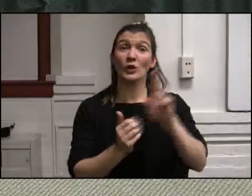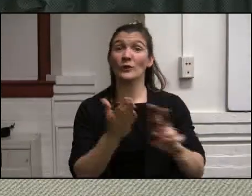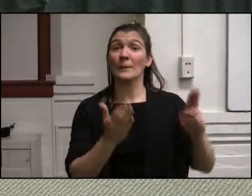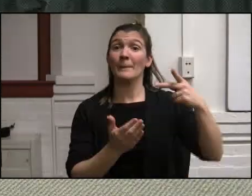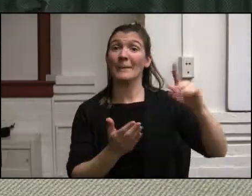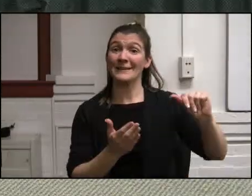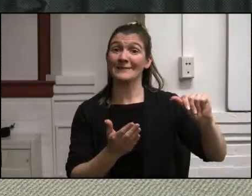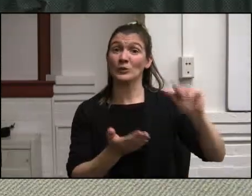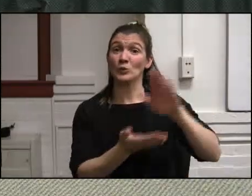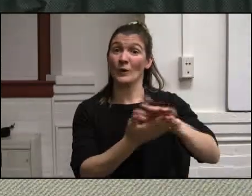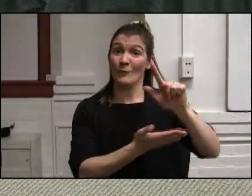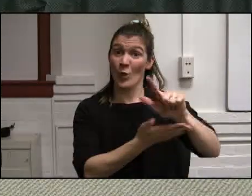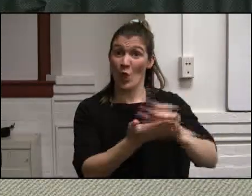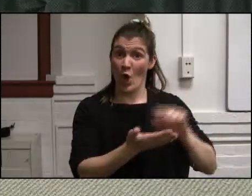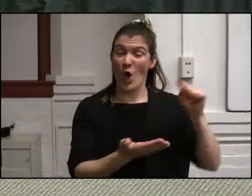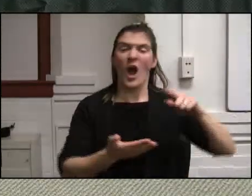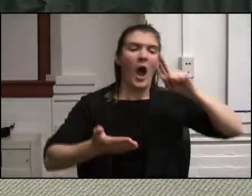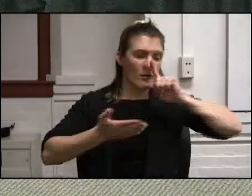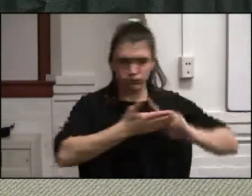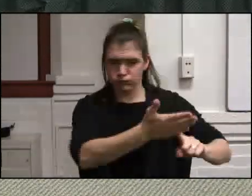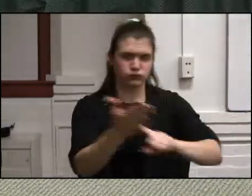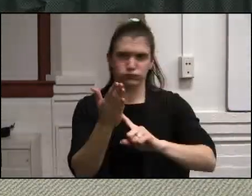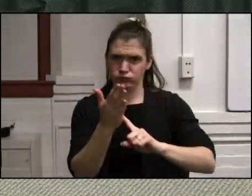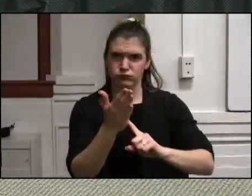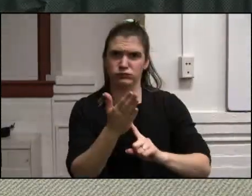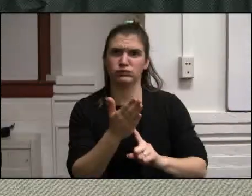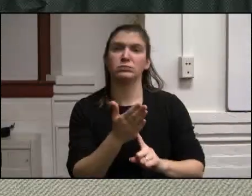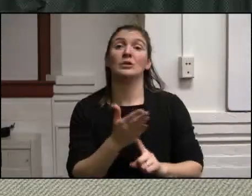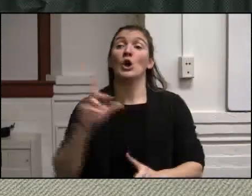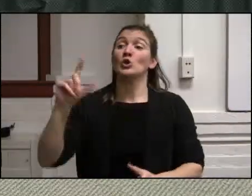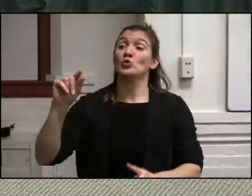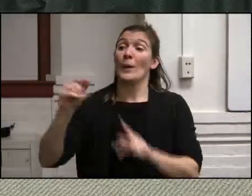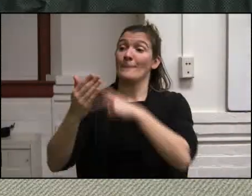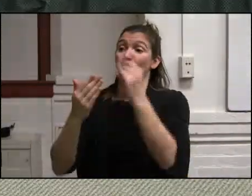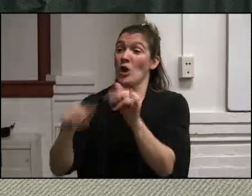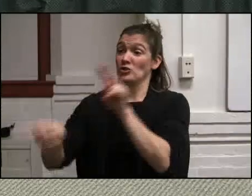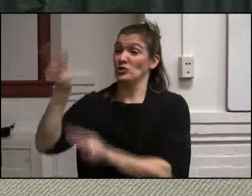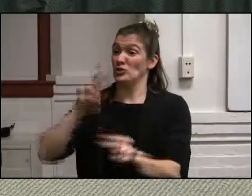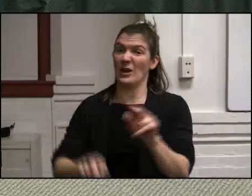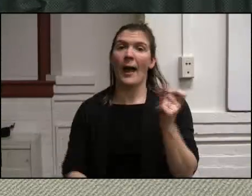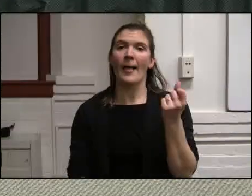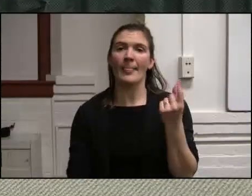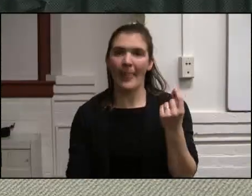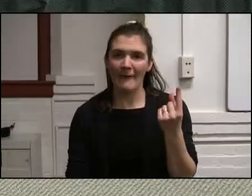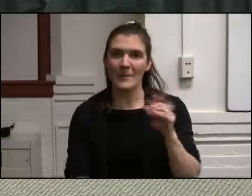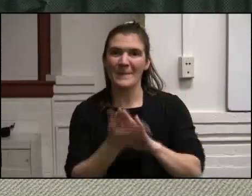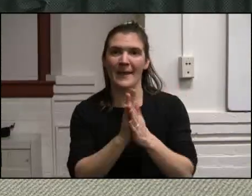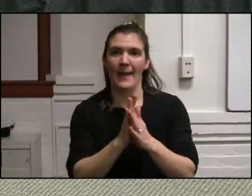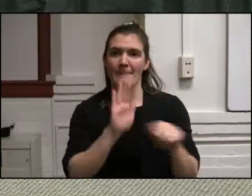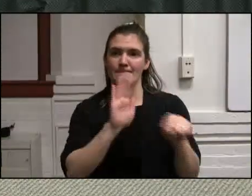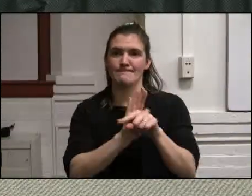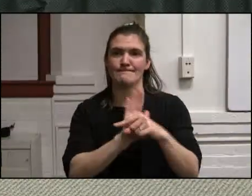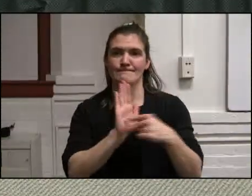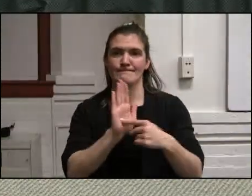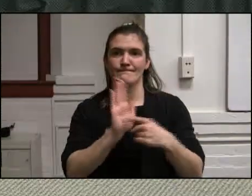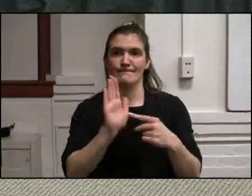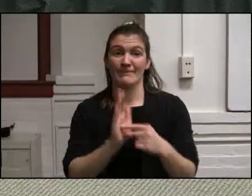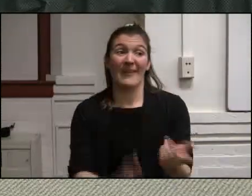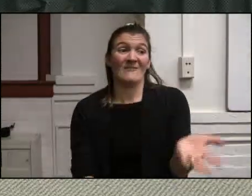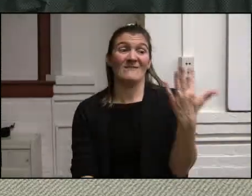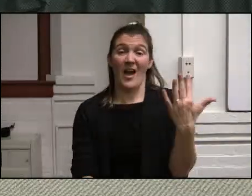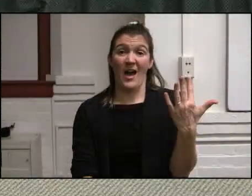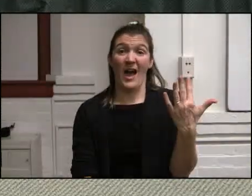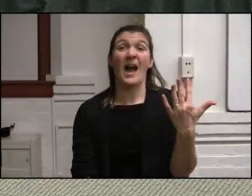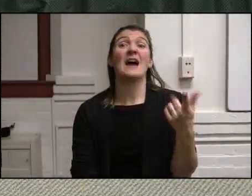Pennsylvania School of Law found that 11 of 20 projects assessed were cash flow negative during the assessment period. 5 projects had